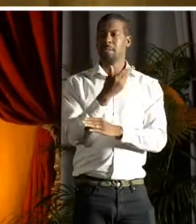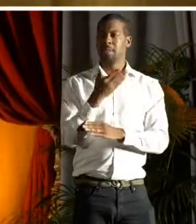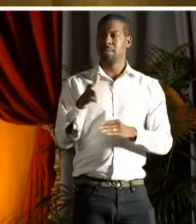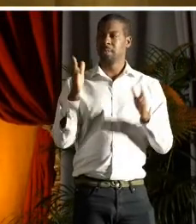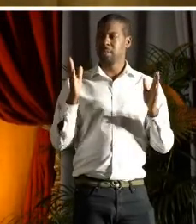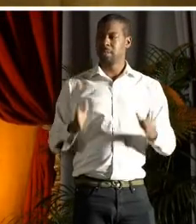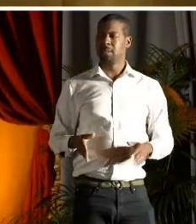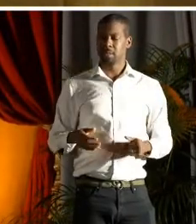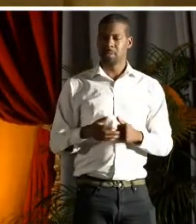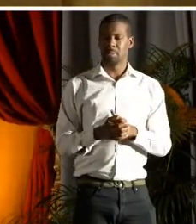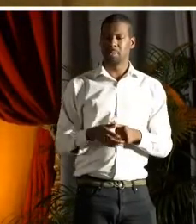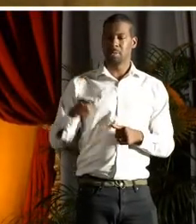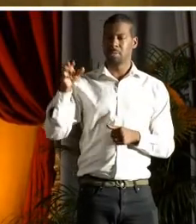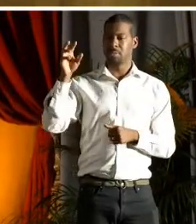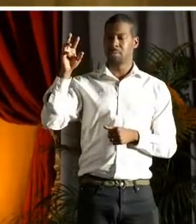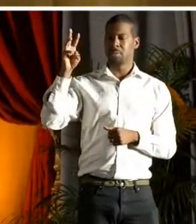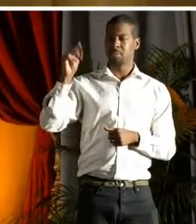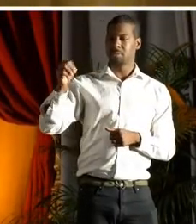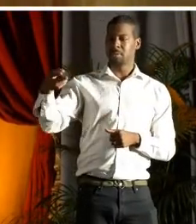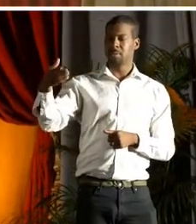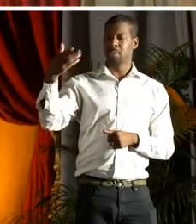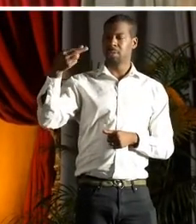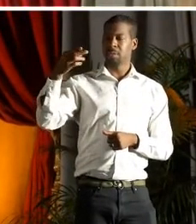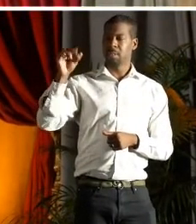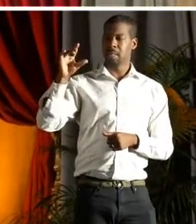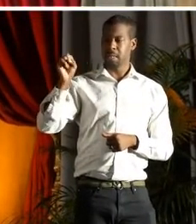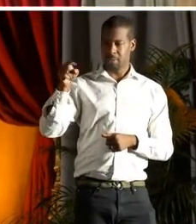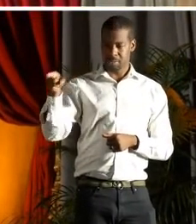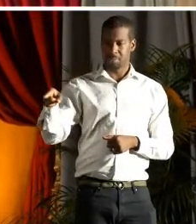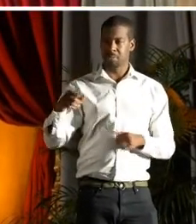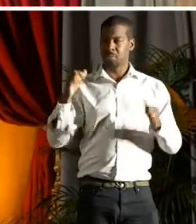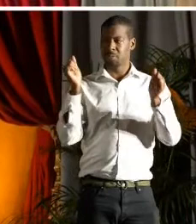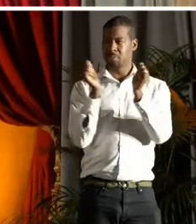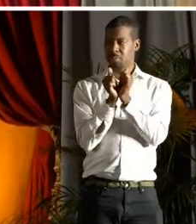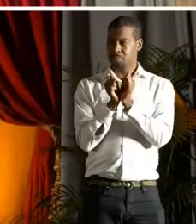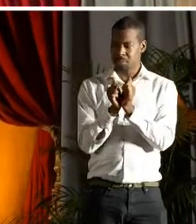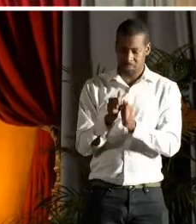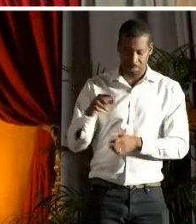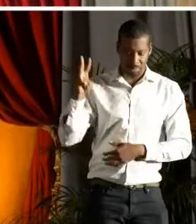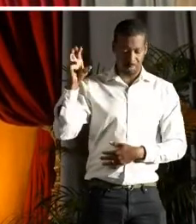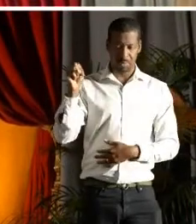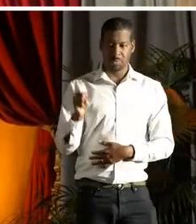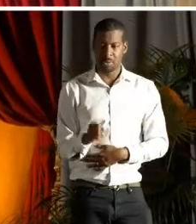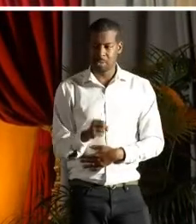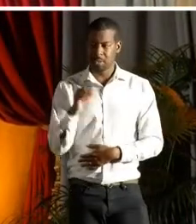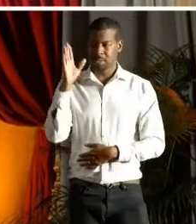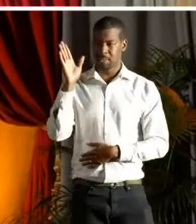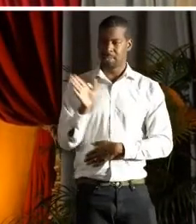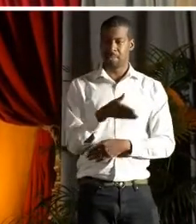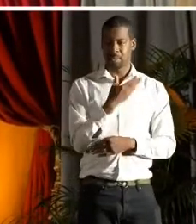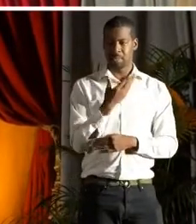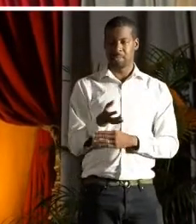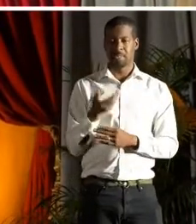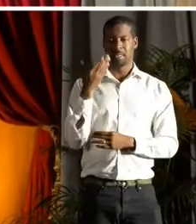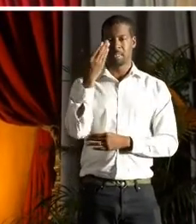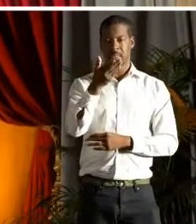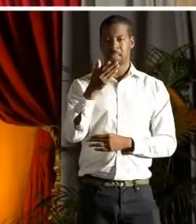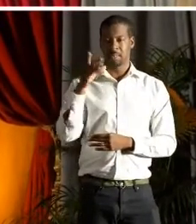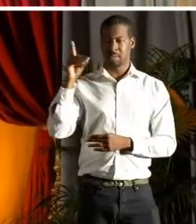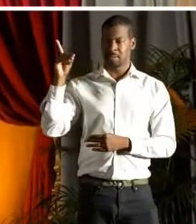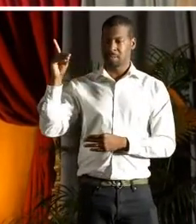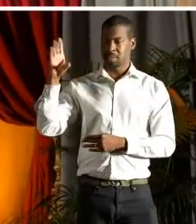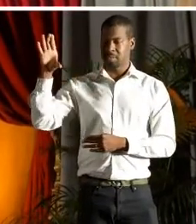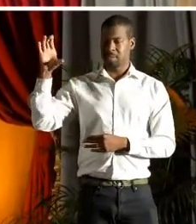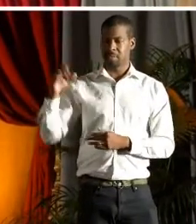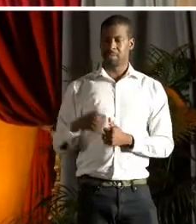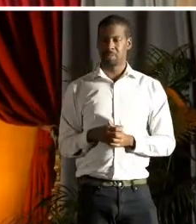Rutha Mae Harris, who did get arrested, who was singing at the March on Washington, and